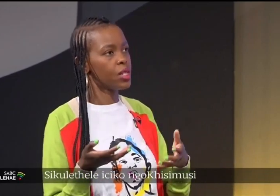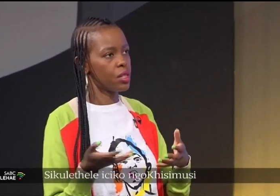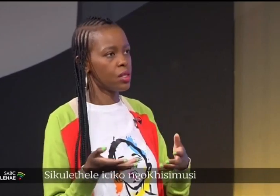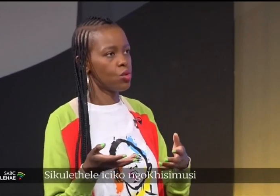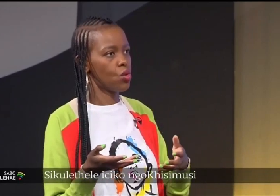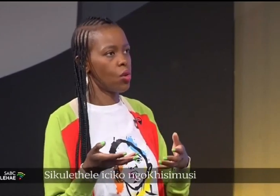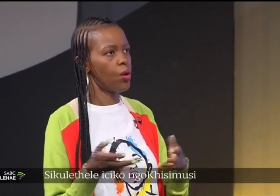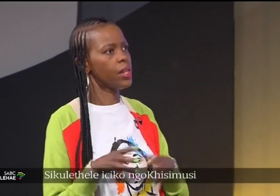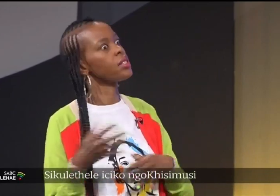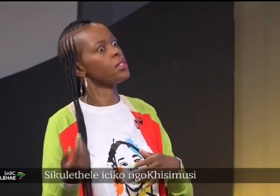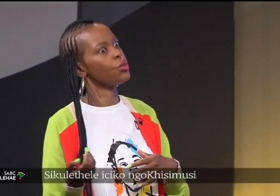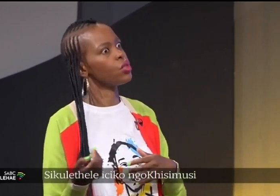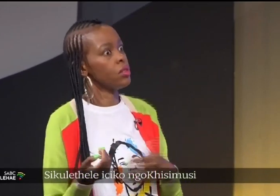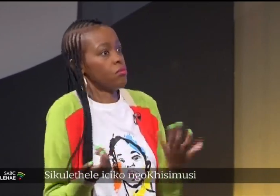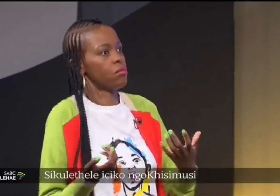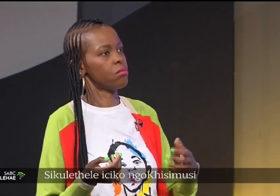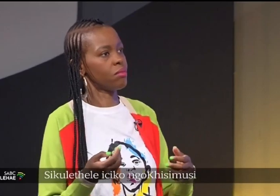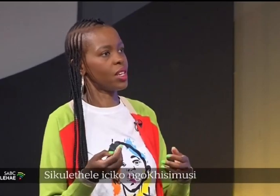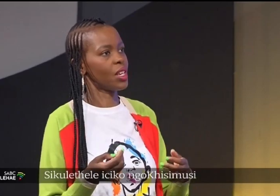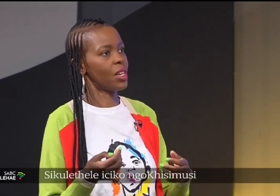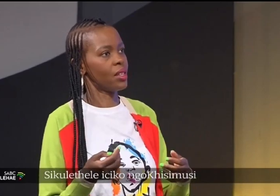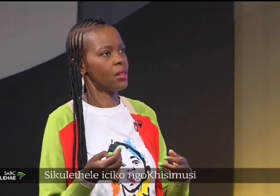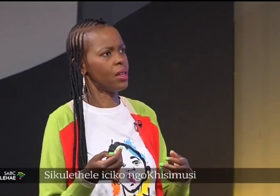in sculptures, so I wanna see uguti.